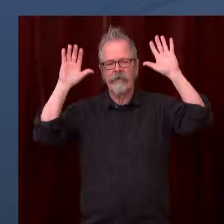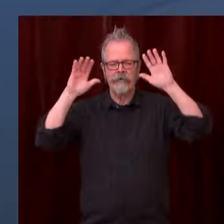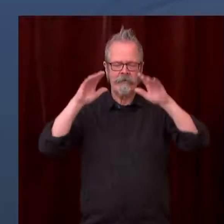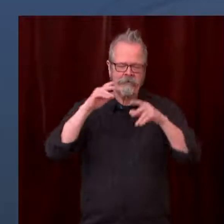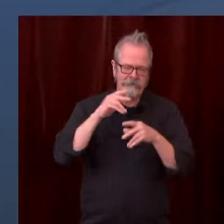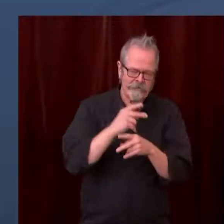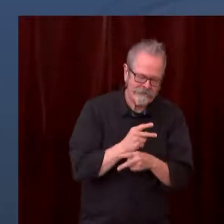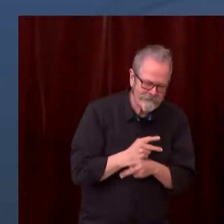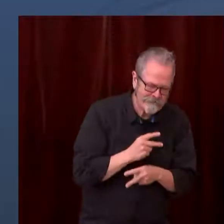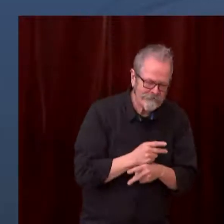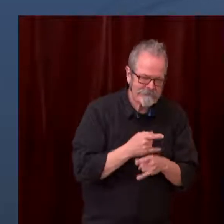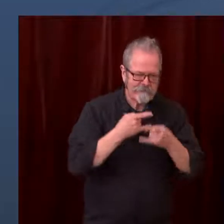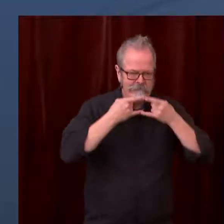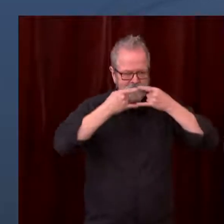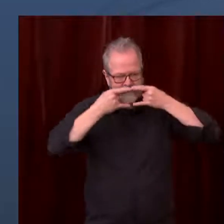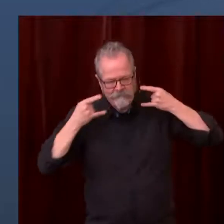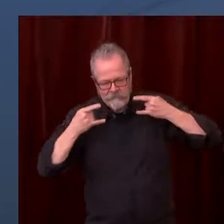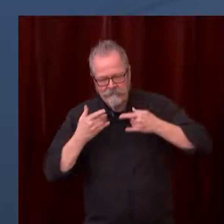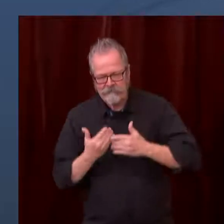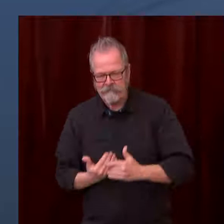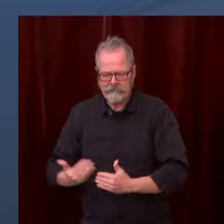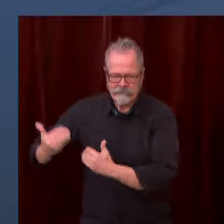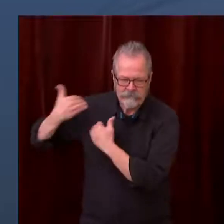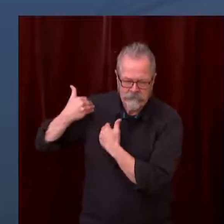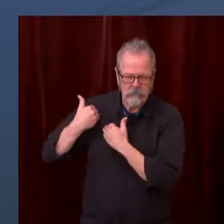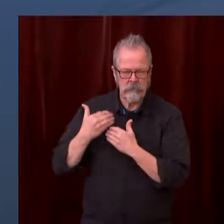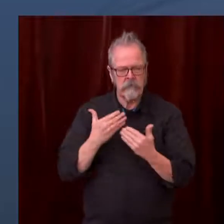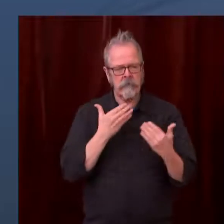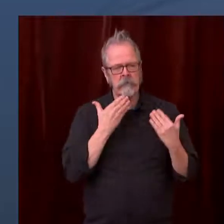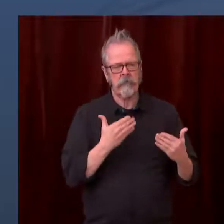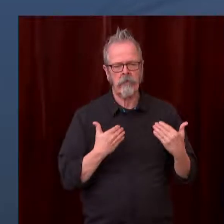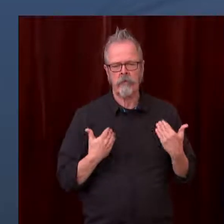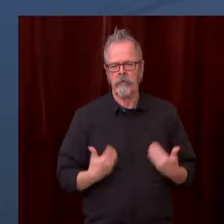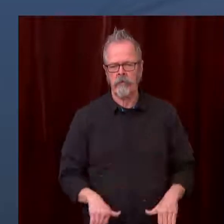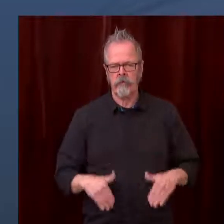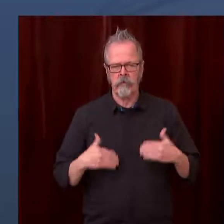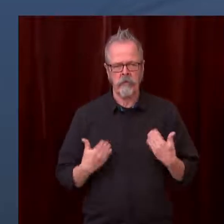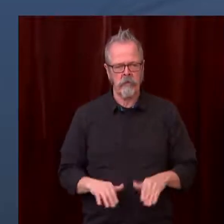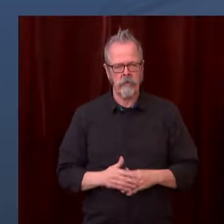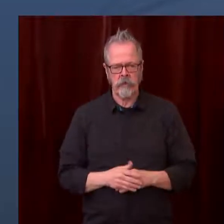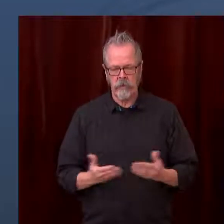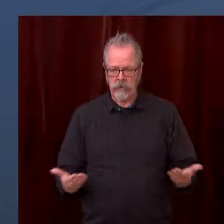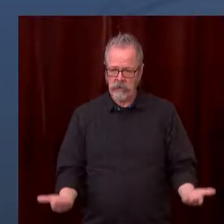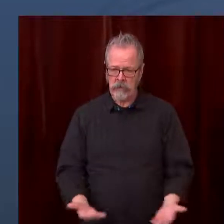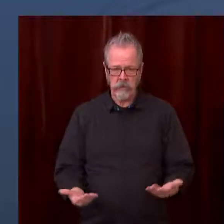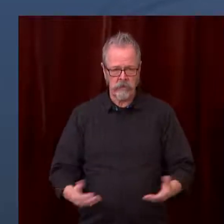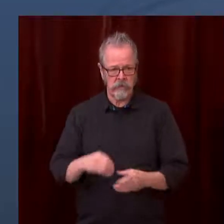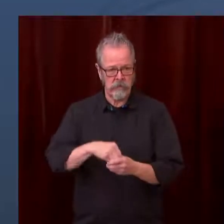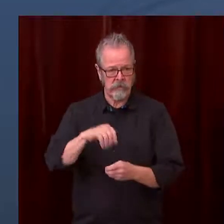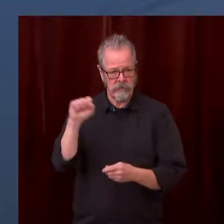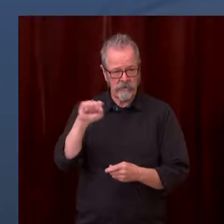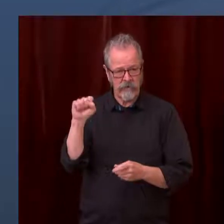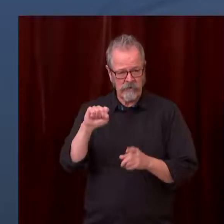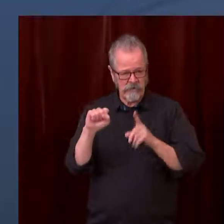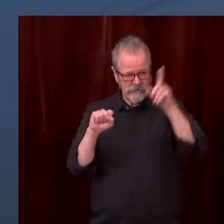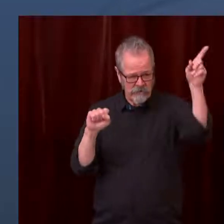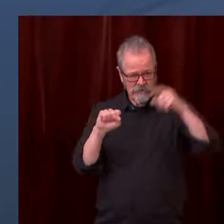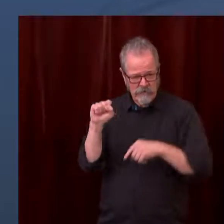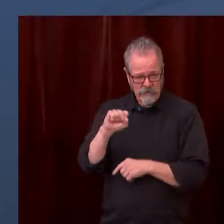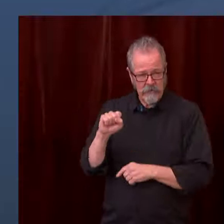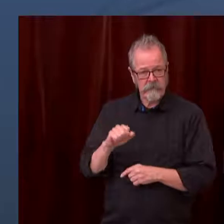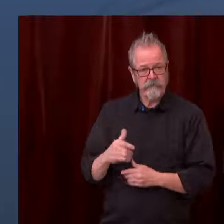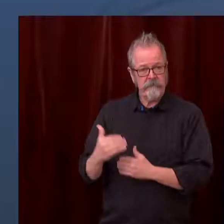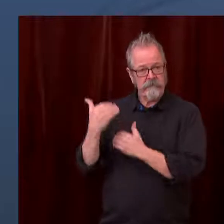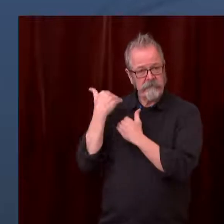and hospitalizations of any major city in America, even though we were the initial epicenter with no guidebook.